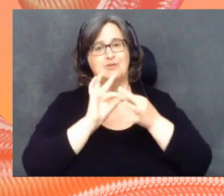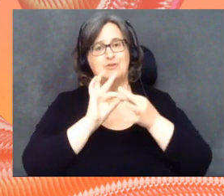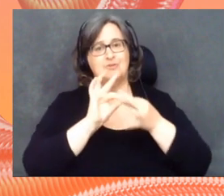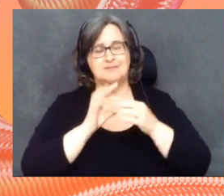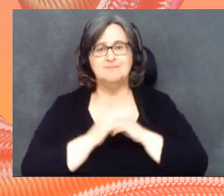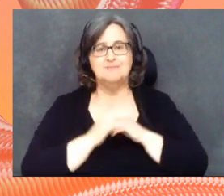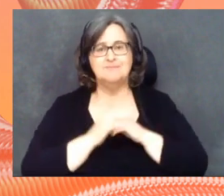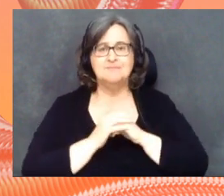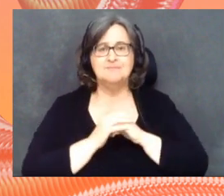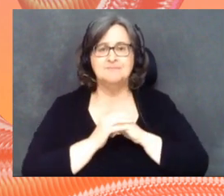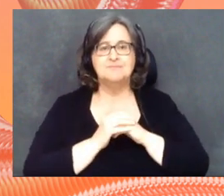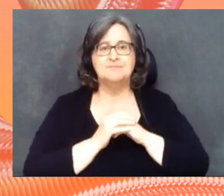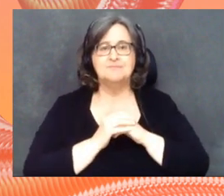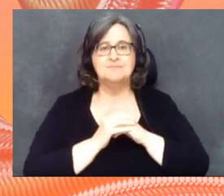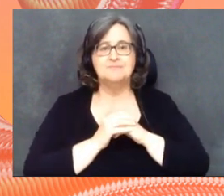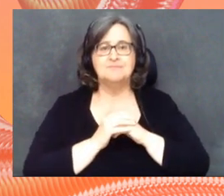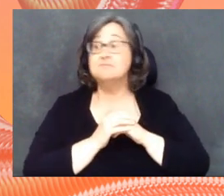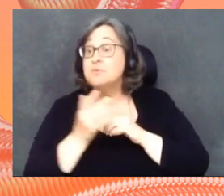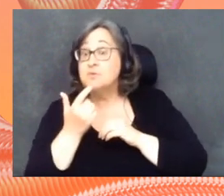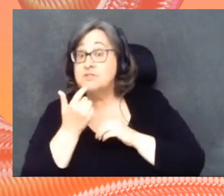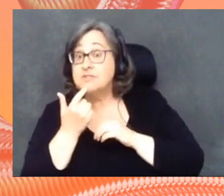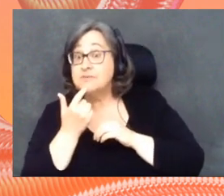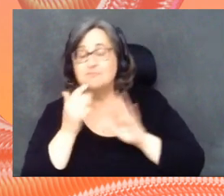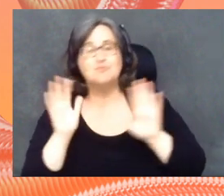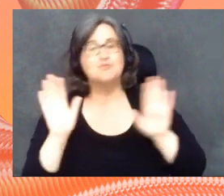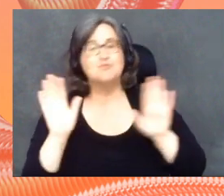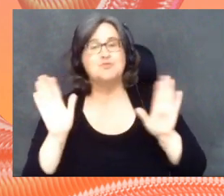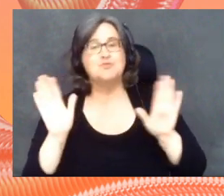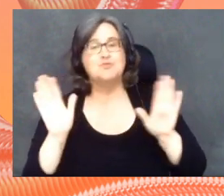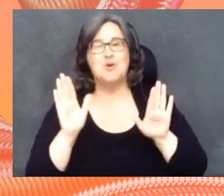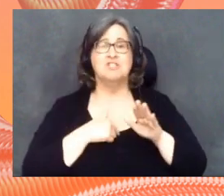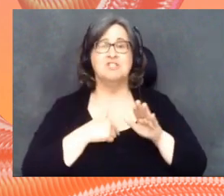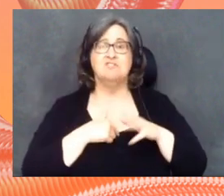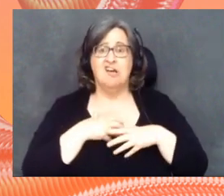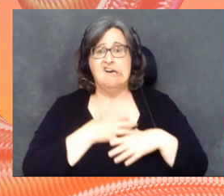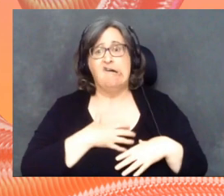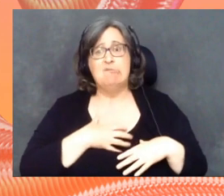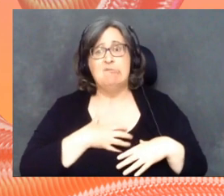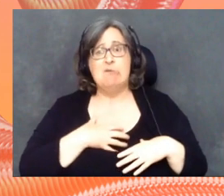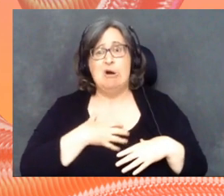And then the most, sorry, what? Oh no, I'm just moaning. Just keep going.